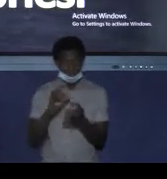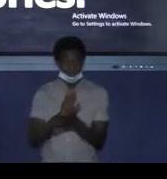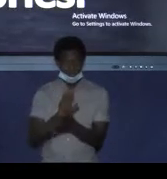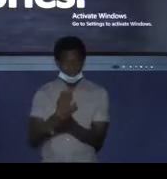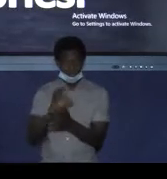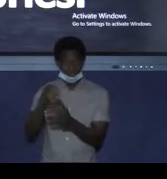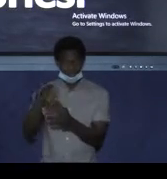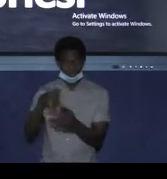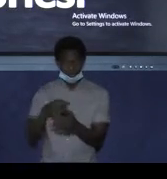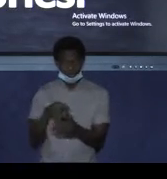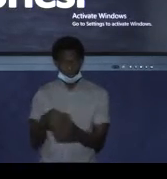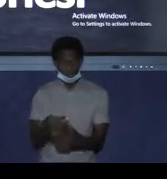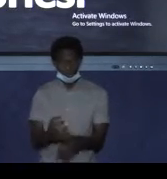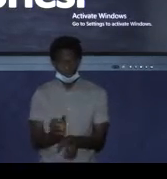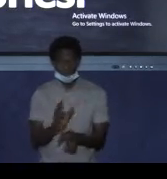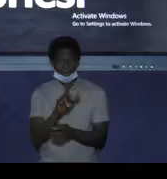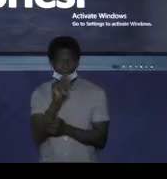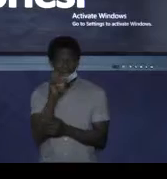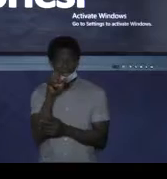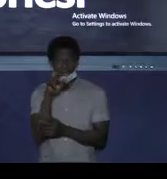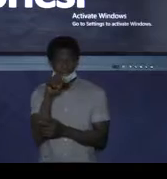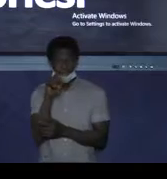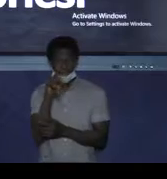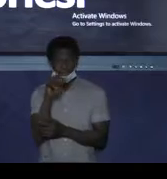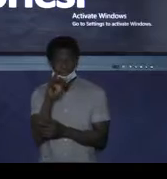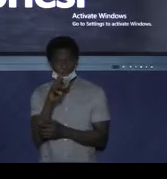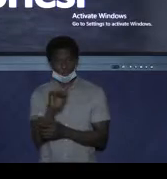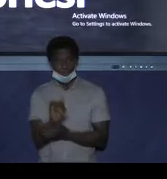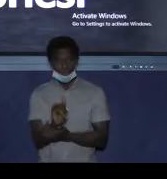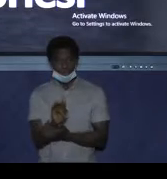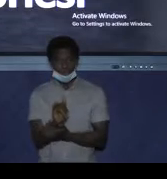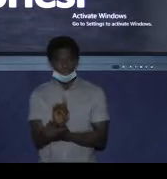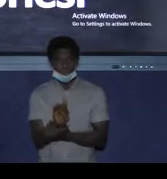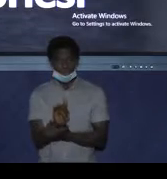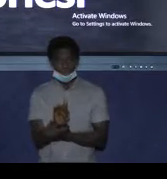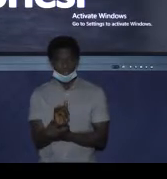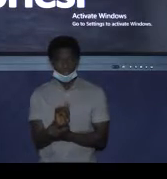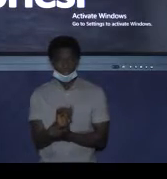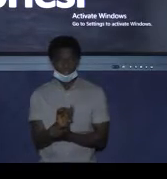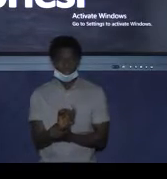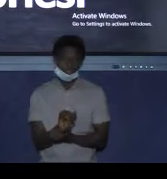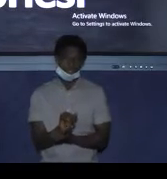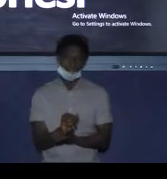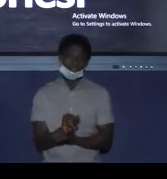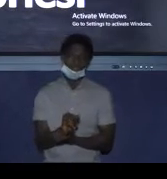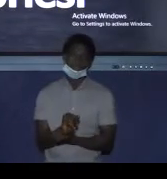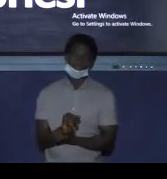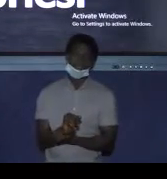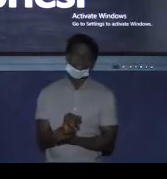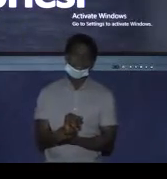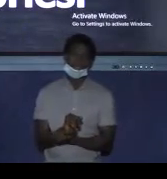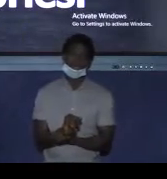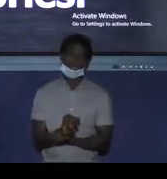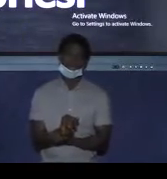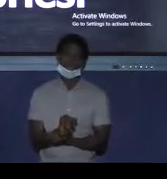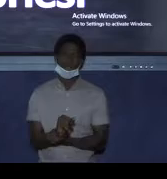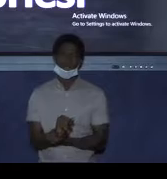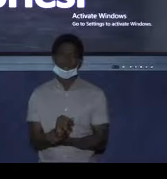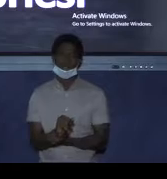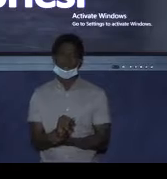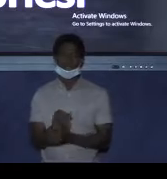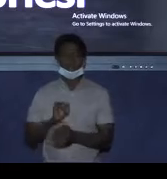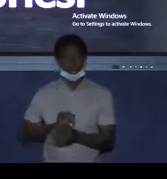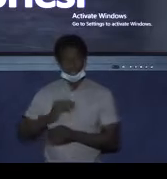school or chemical laboratories. Mercury in glass thermometer is commonly used in schools or